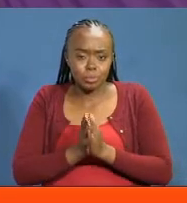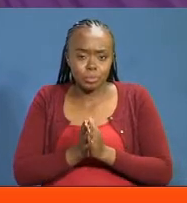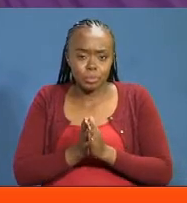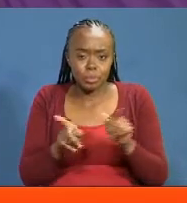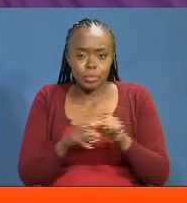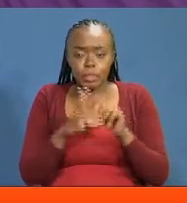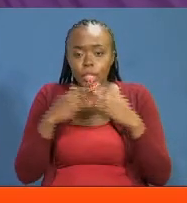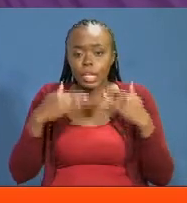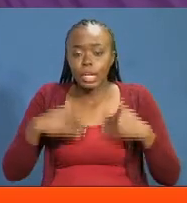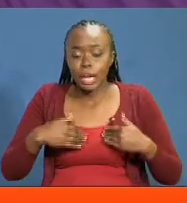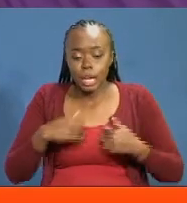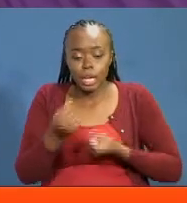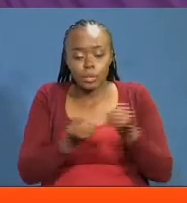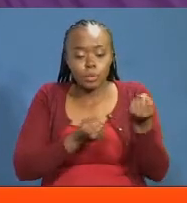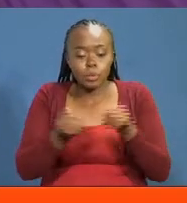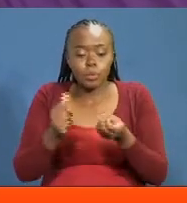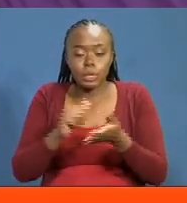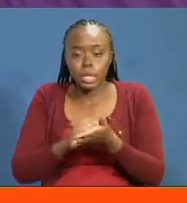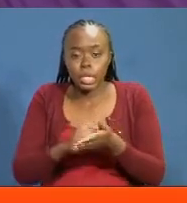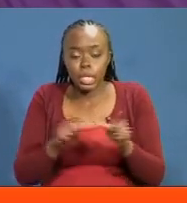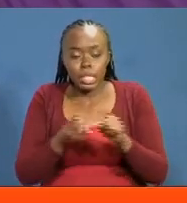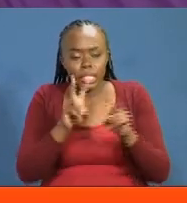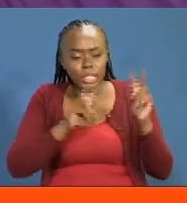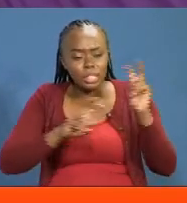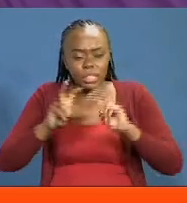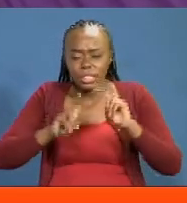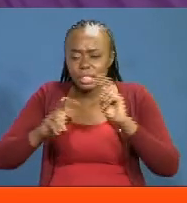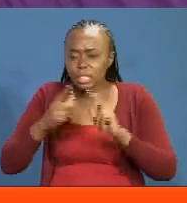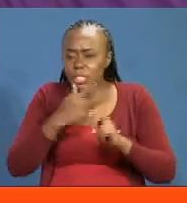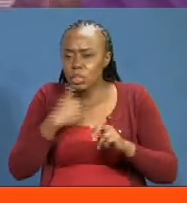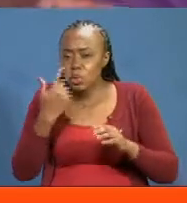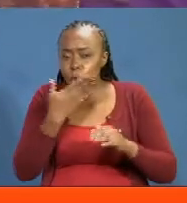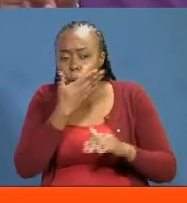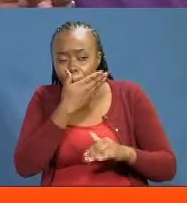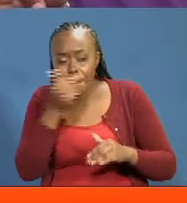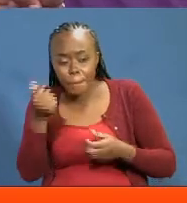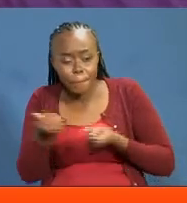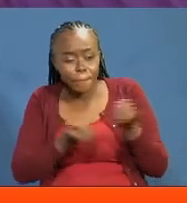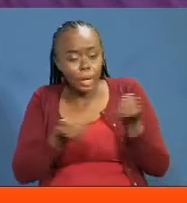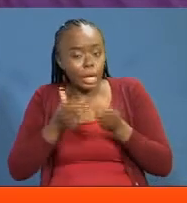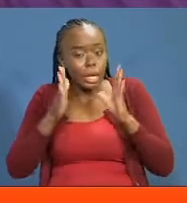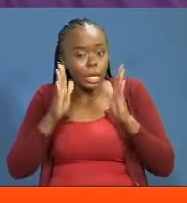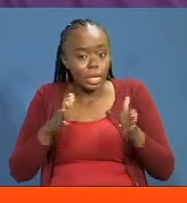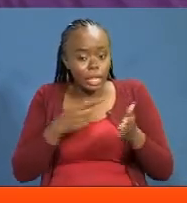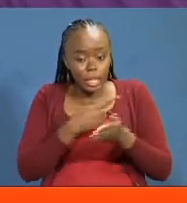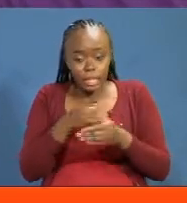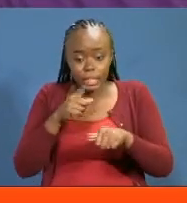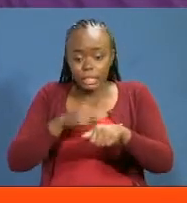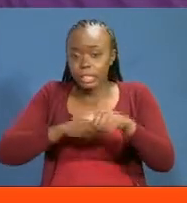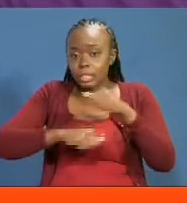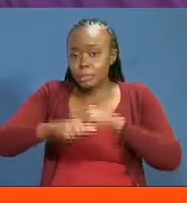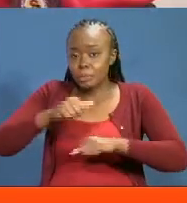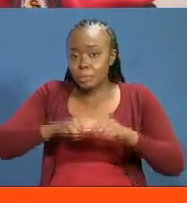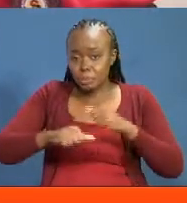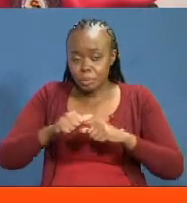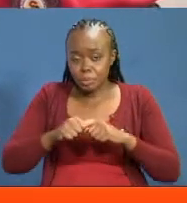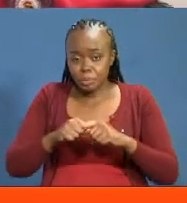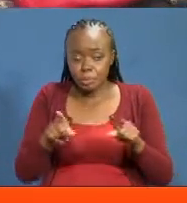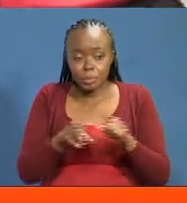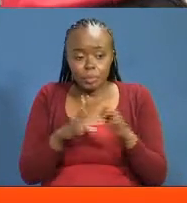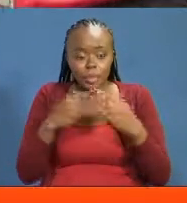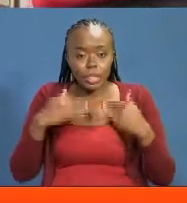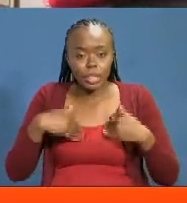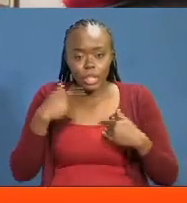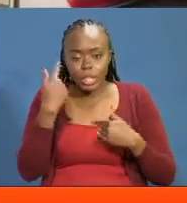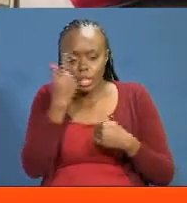Na tukiwa na gari hiyo, tuangalie who is a better driver for this time round. That is a